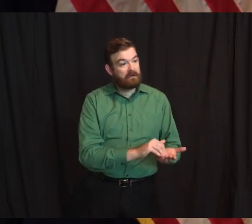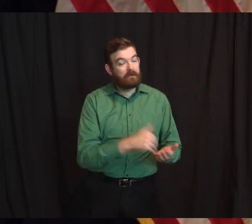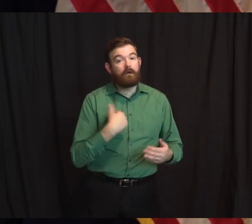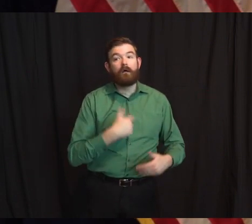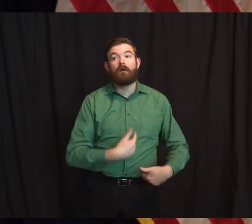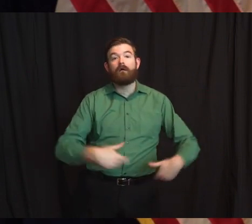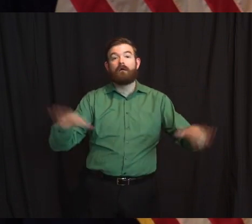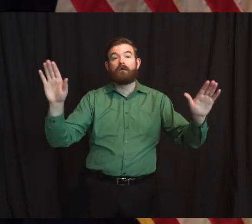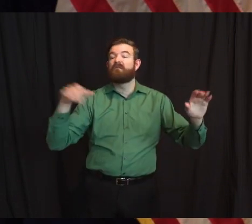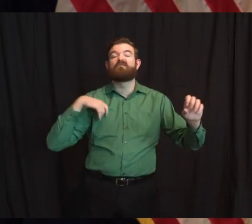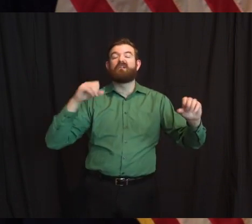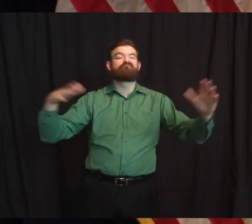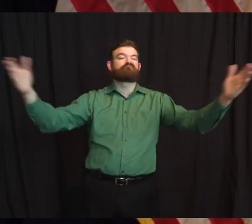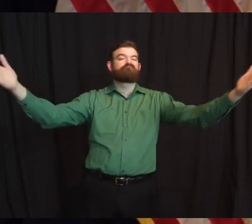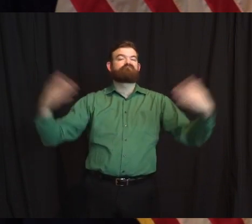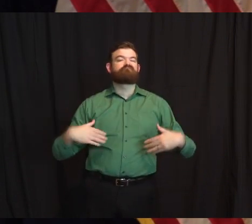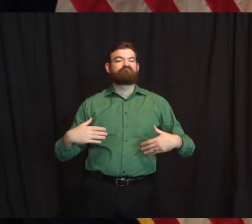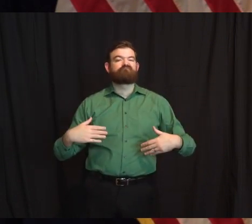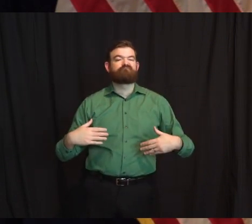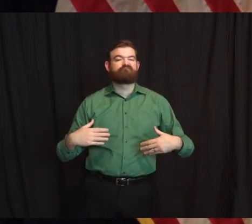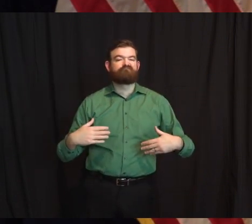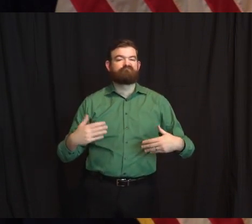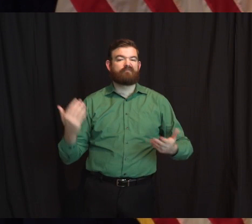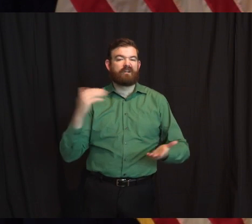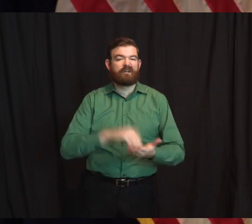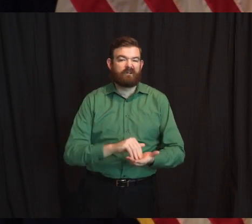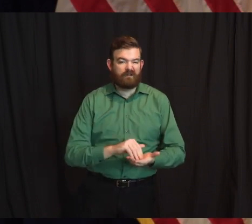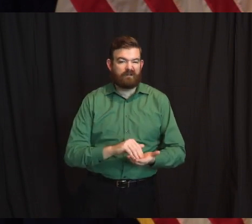steps we've taken. Thank you. Sir, you got any? Please.